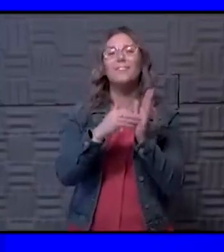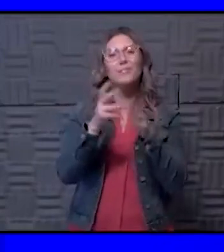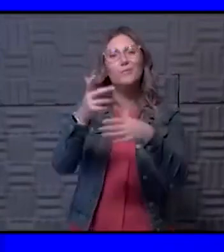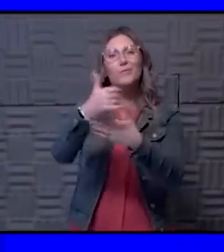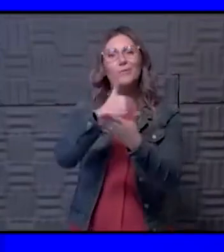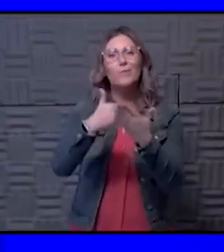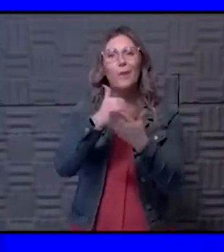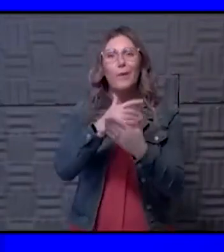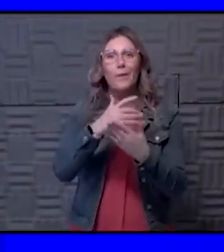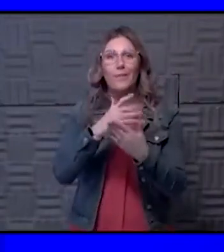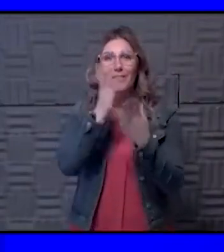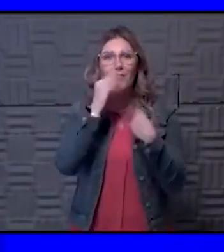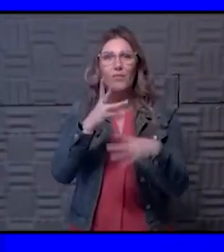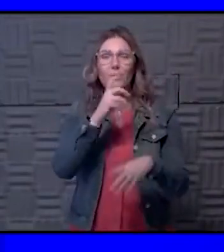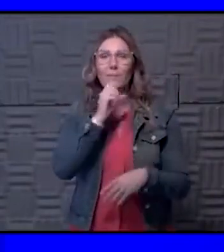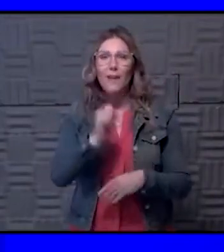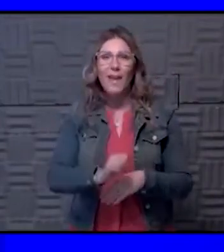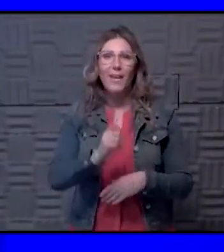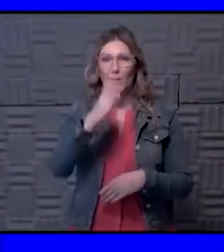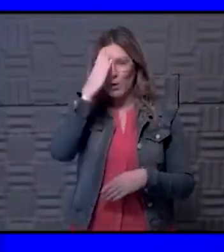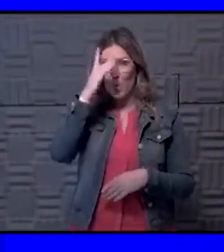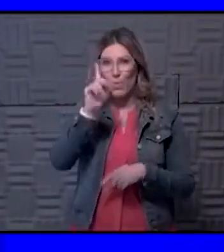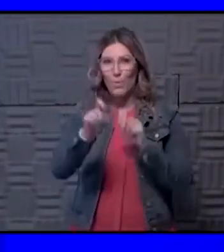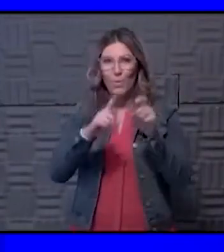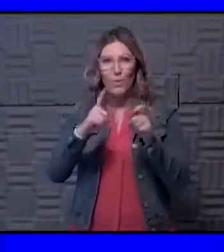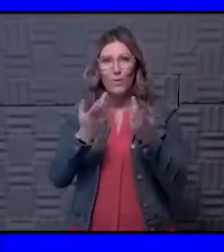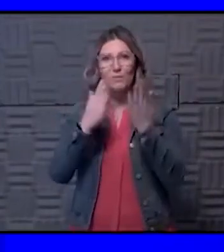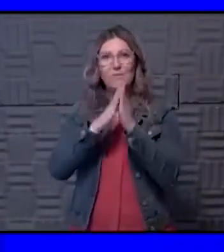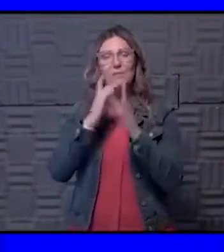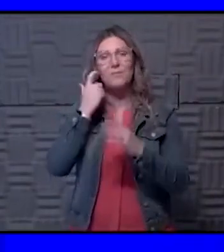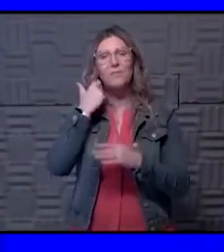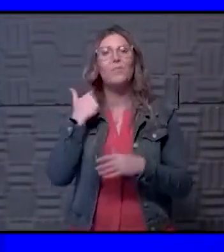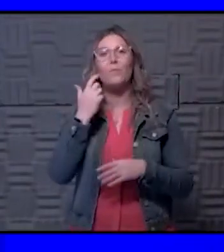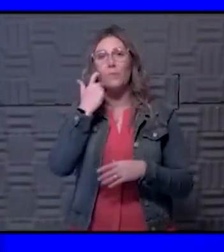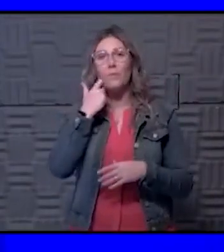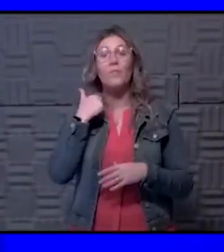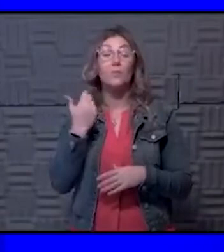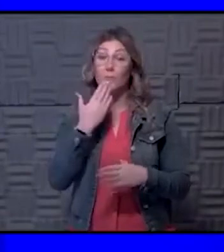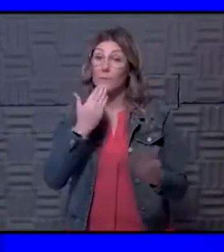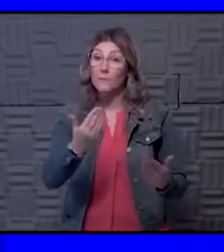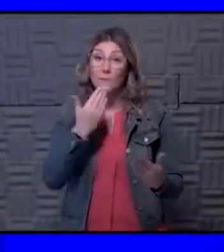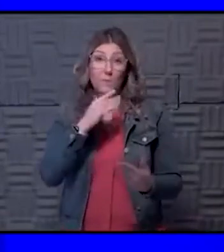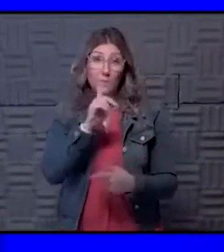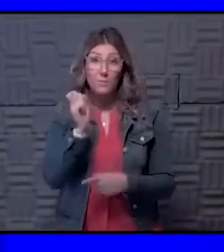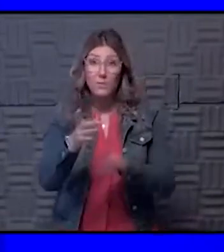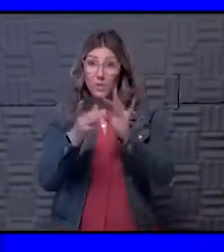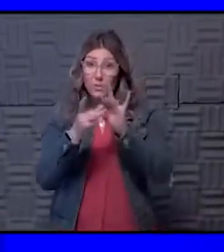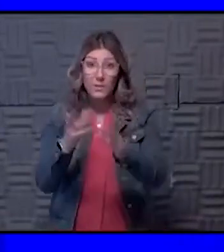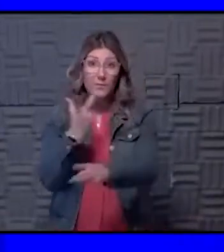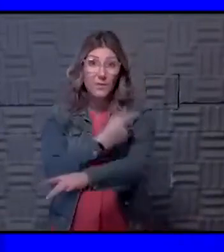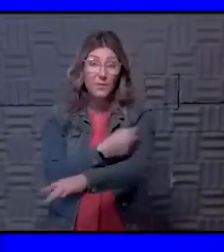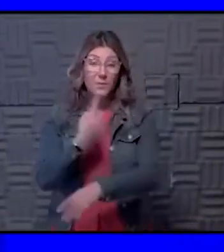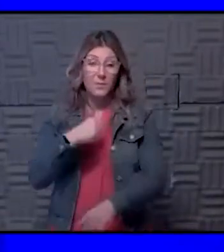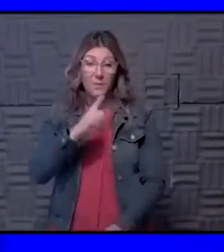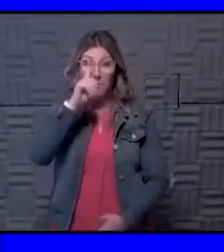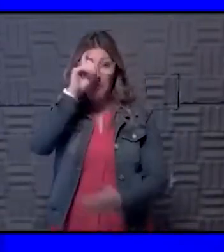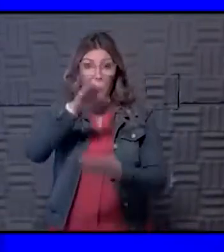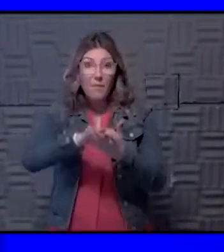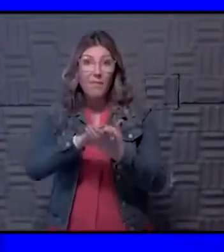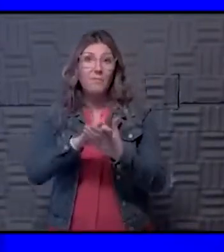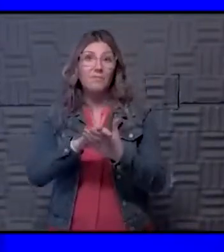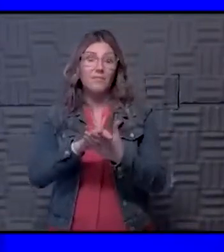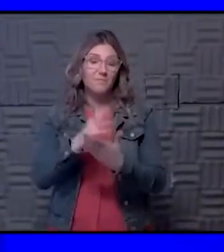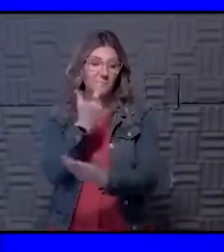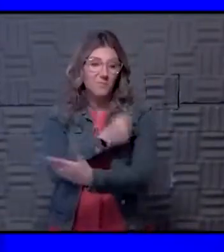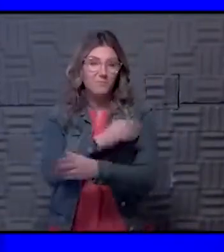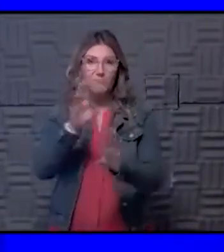the ages. I know those are questions asked, and very good questions about the vaccines. We do believe that the vaccines continue